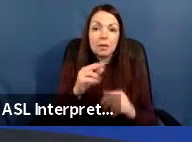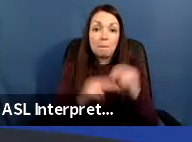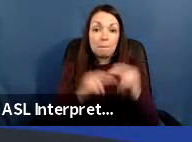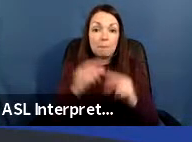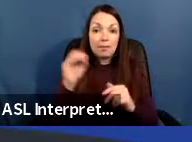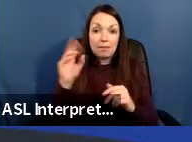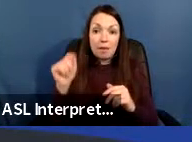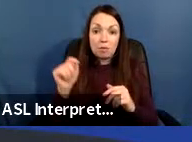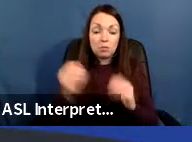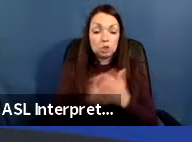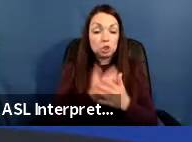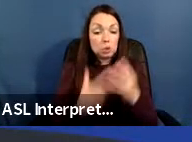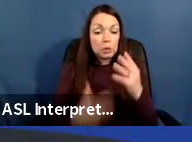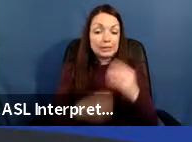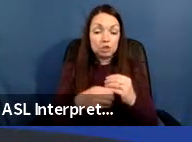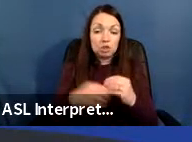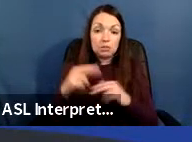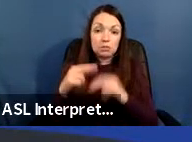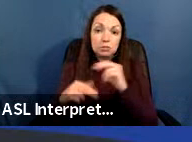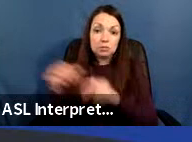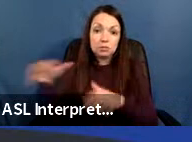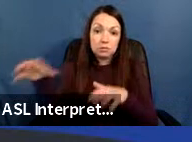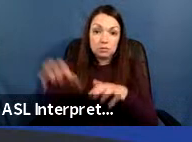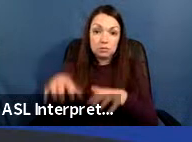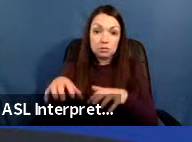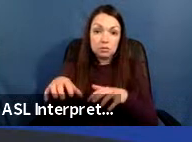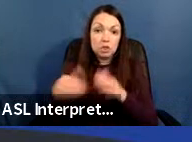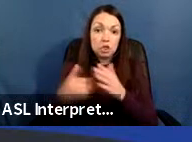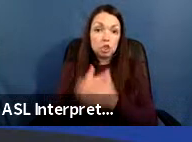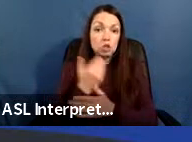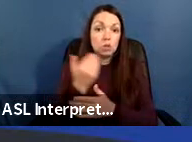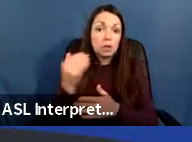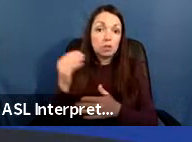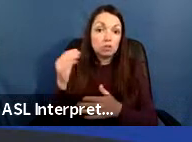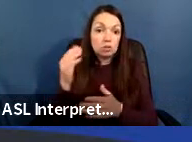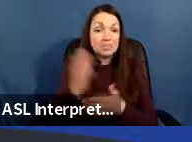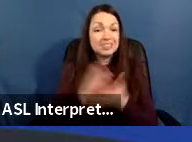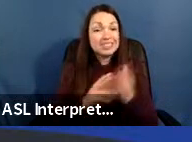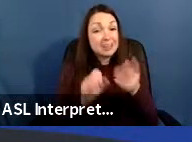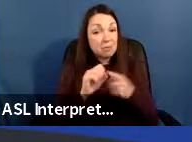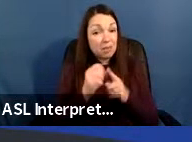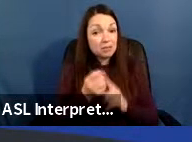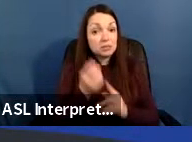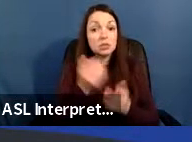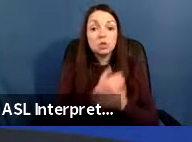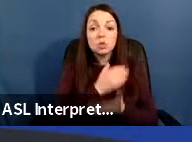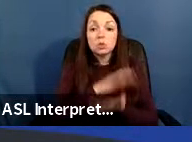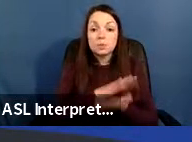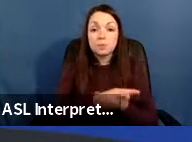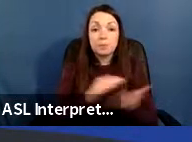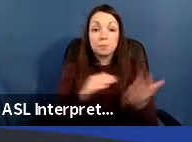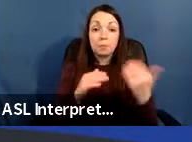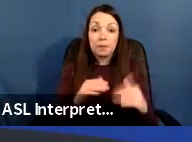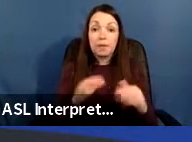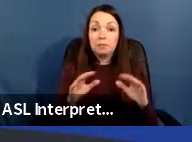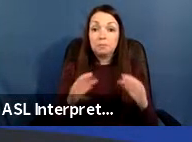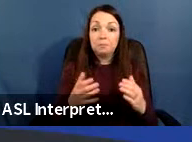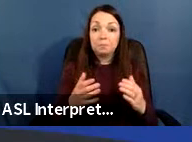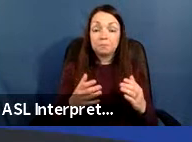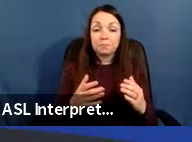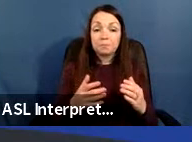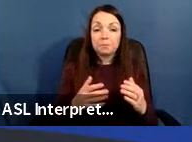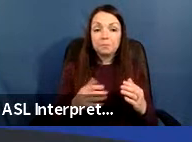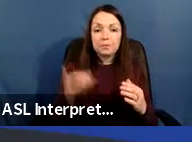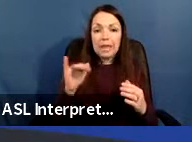new addition, or new modular, and in some cases, a new school. The next category is IT